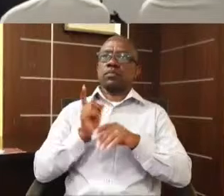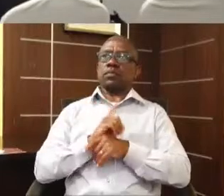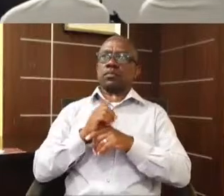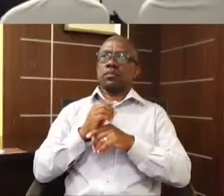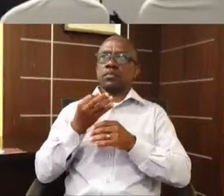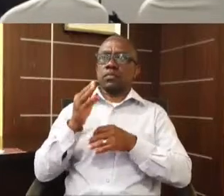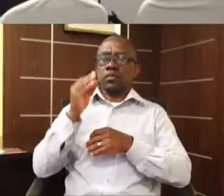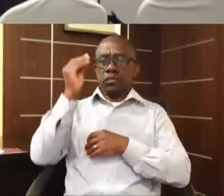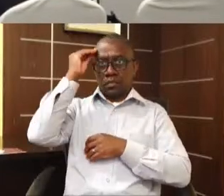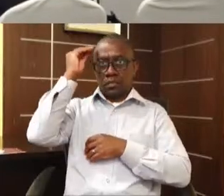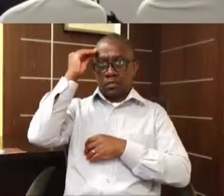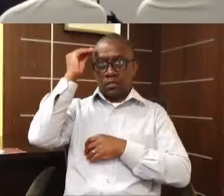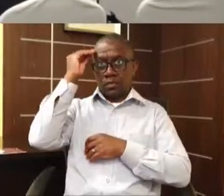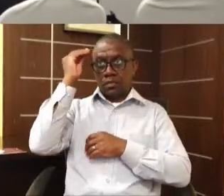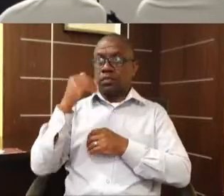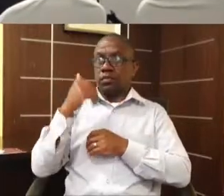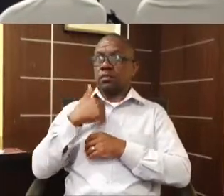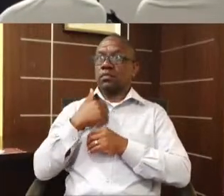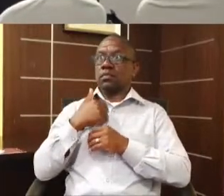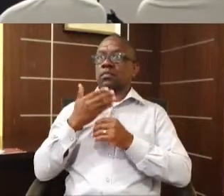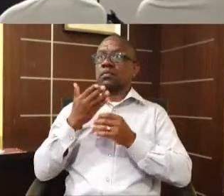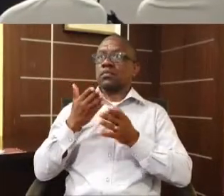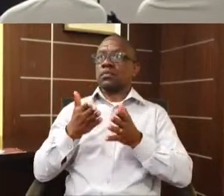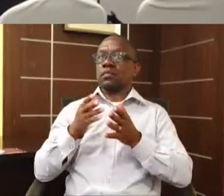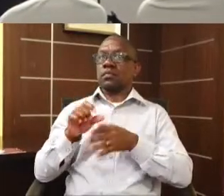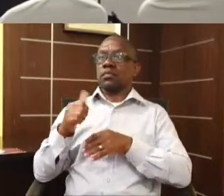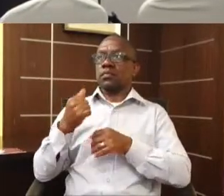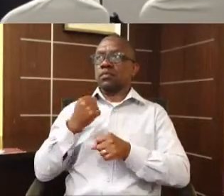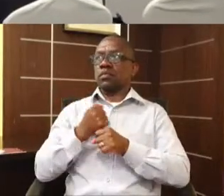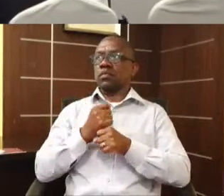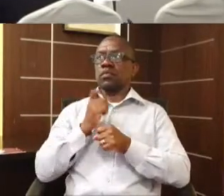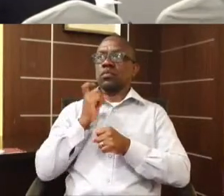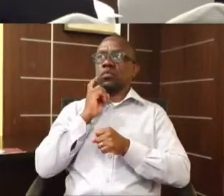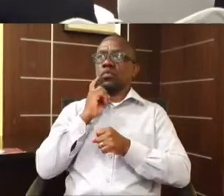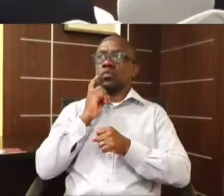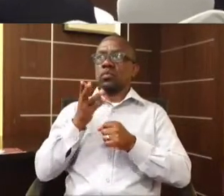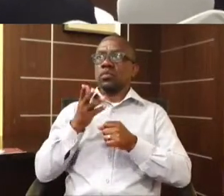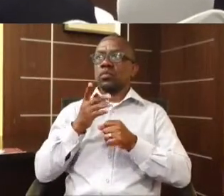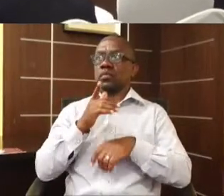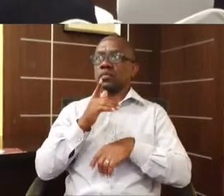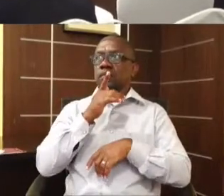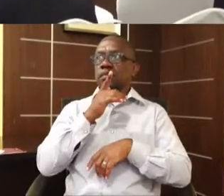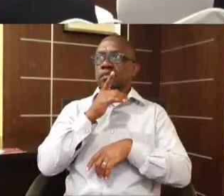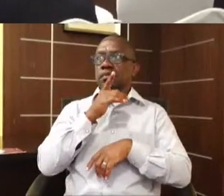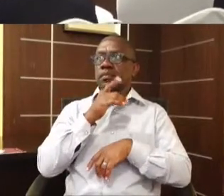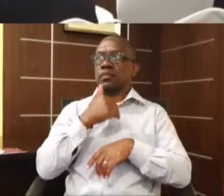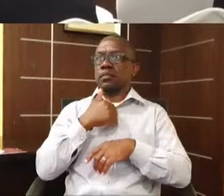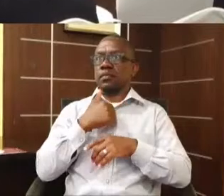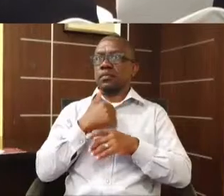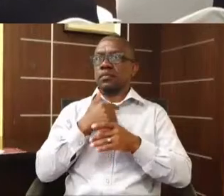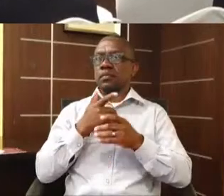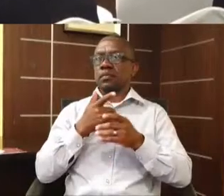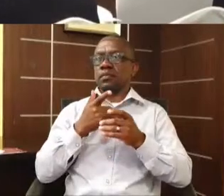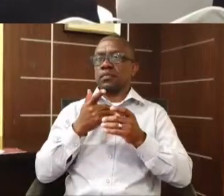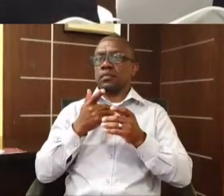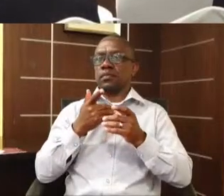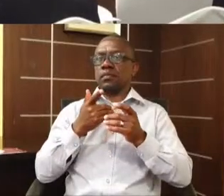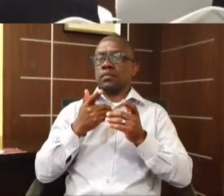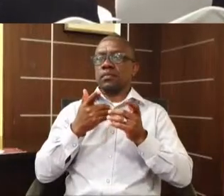Education, who is in another workshop, so we won't take his time for lunch to do that presentation.